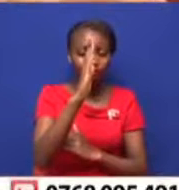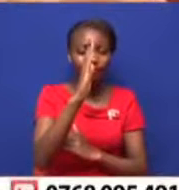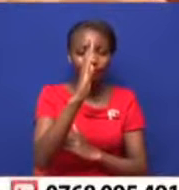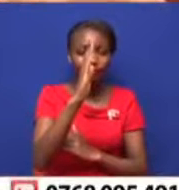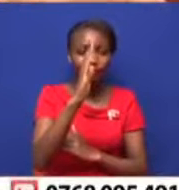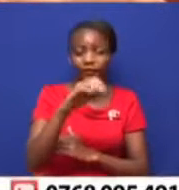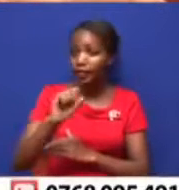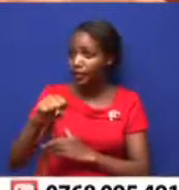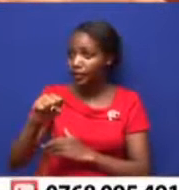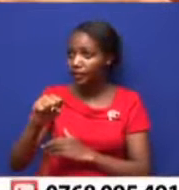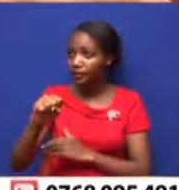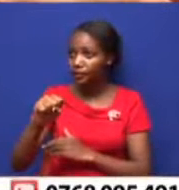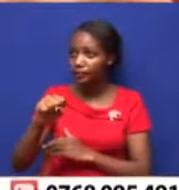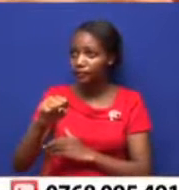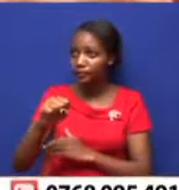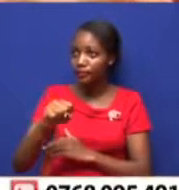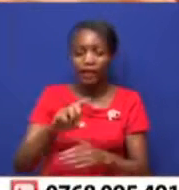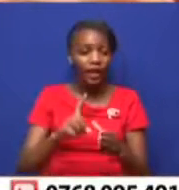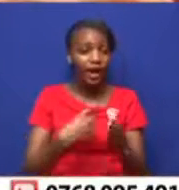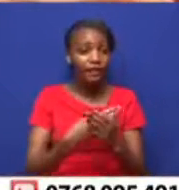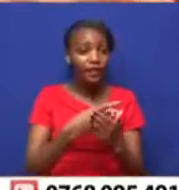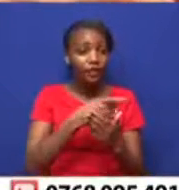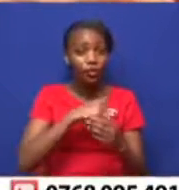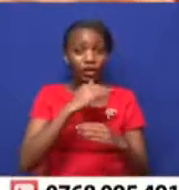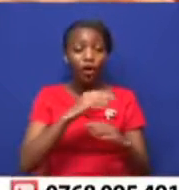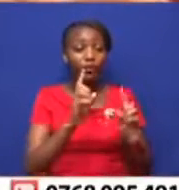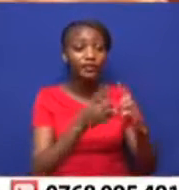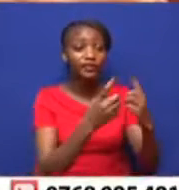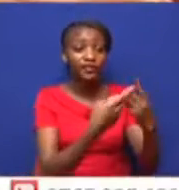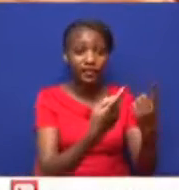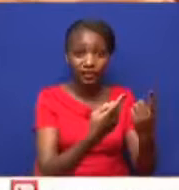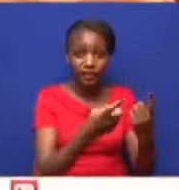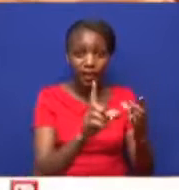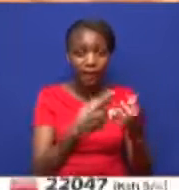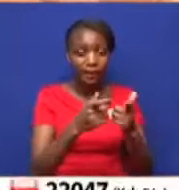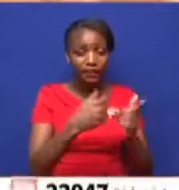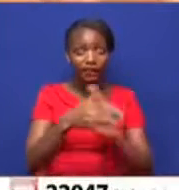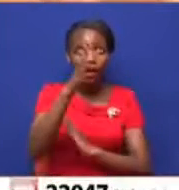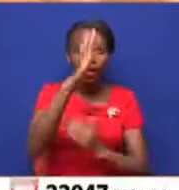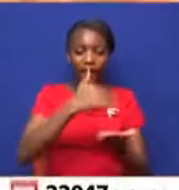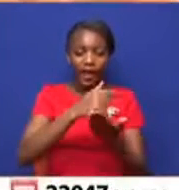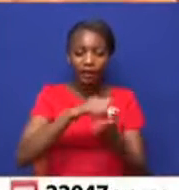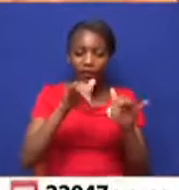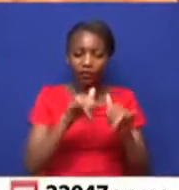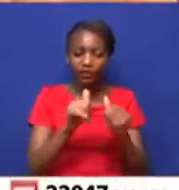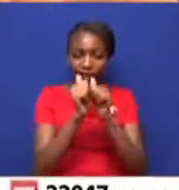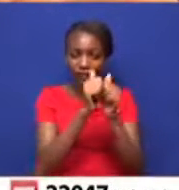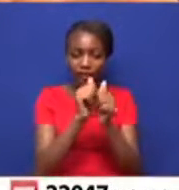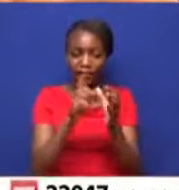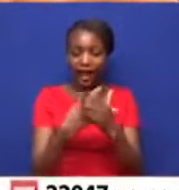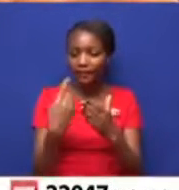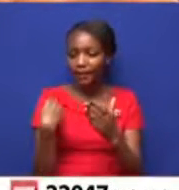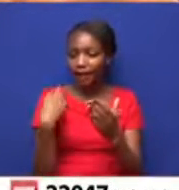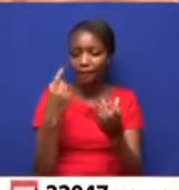Yeah. God, because we're completely different adults, but God has helped us to be together. But number two, also